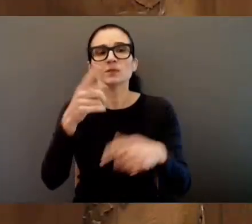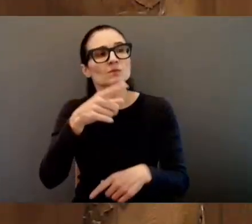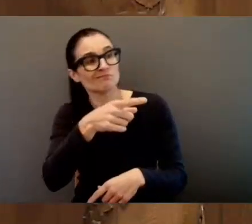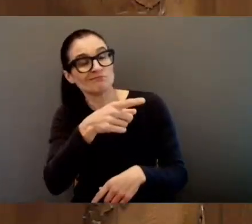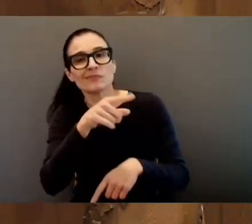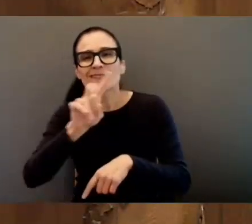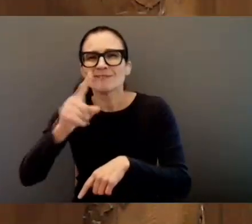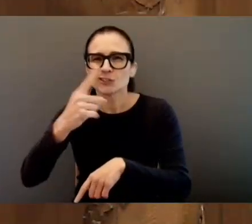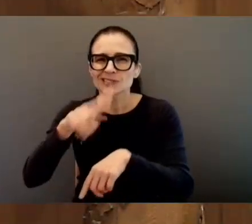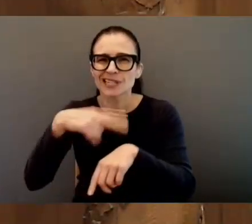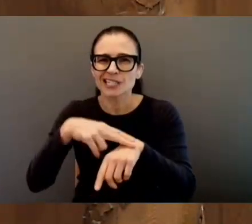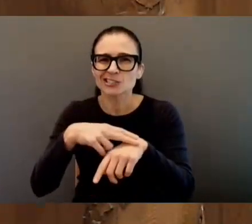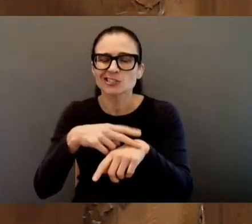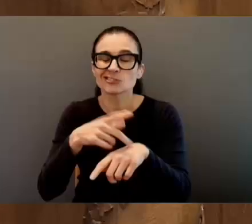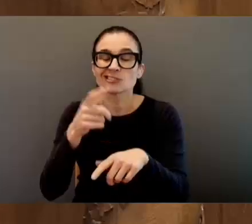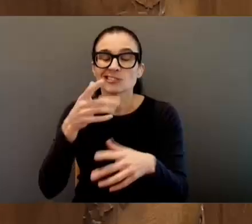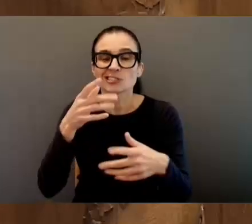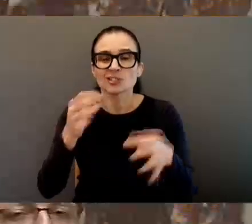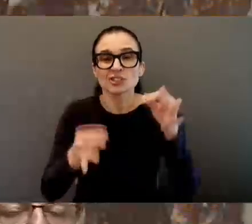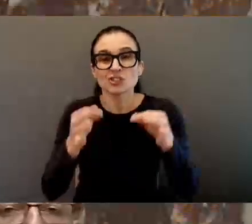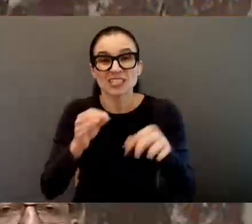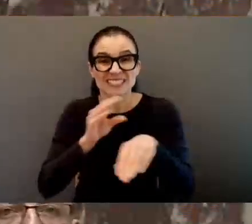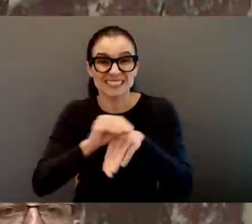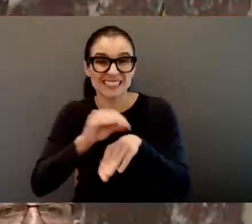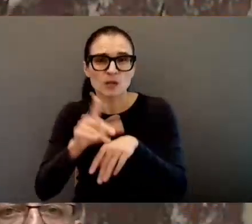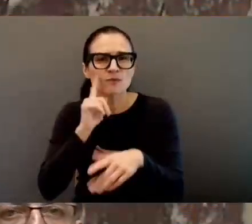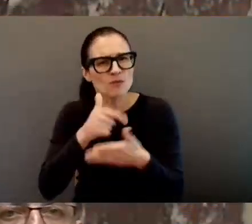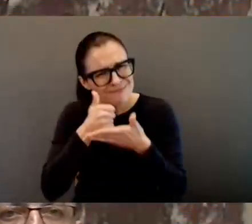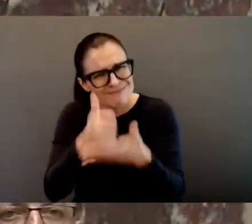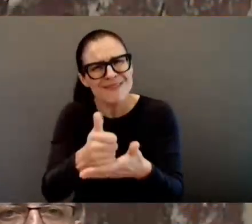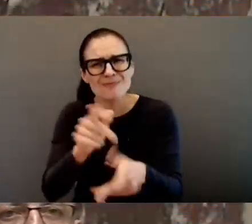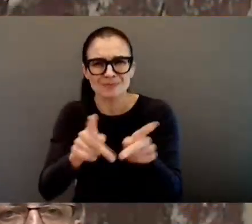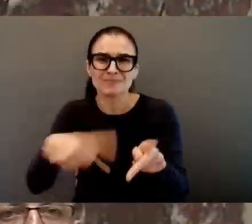Speaker. Member supplemental. Mr. Speaker,